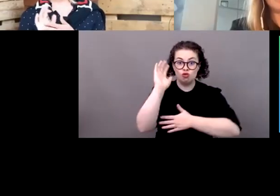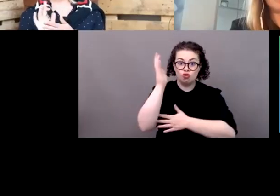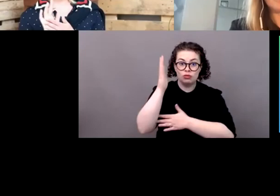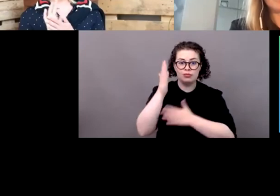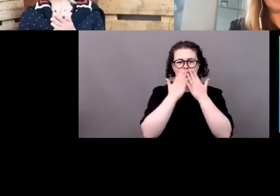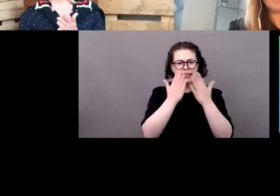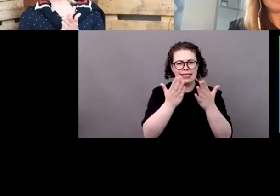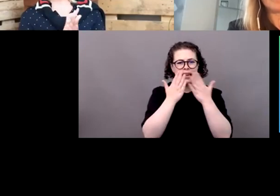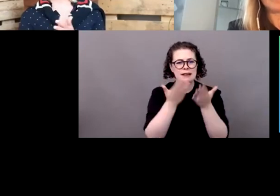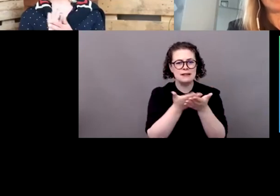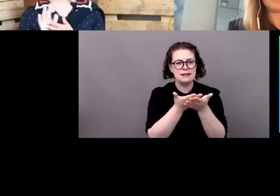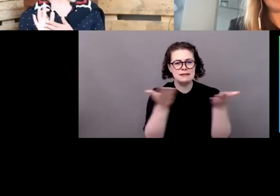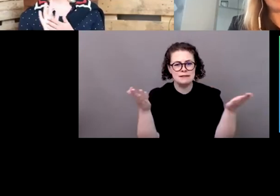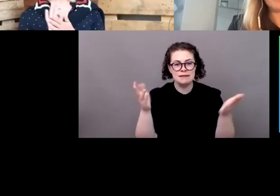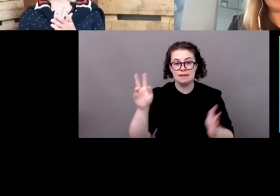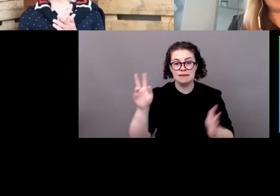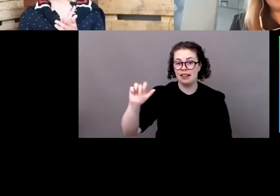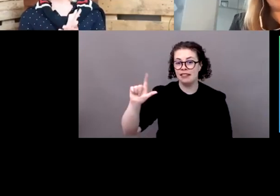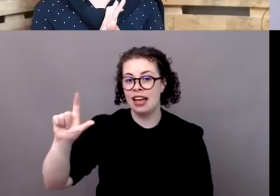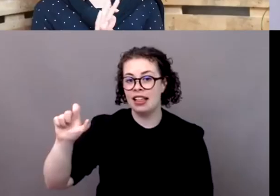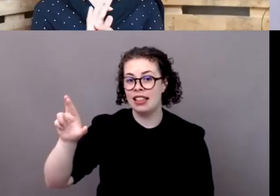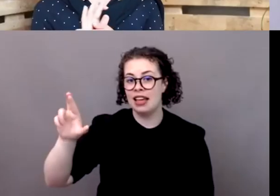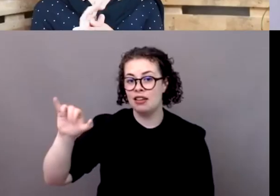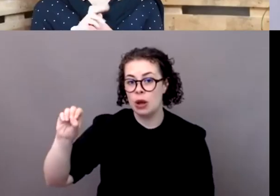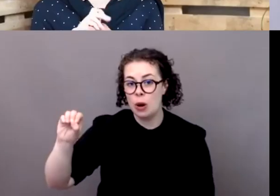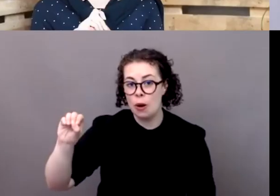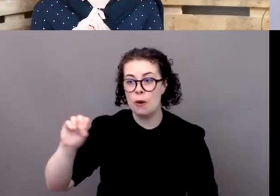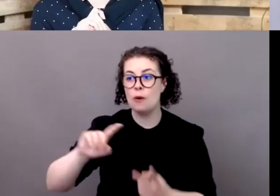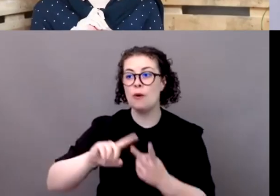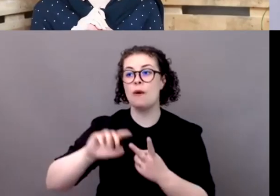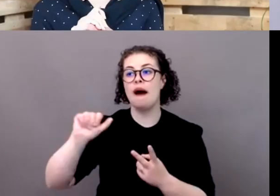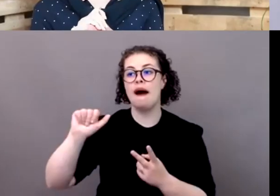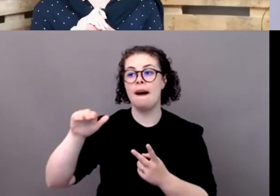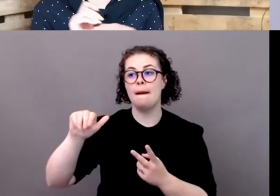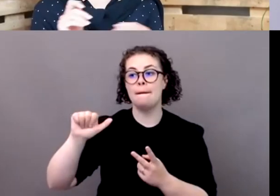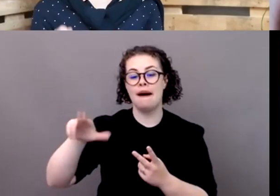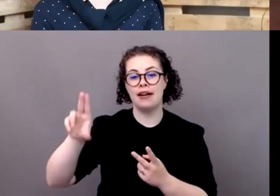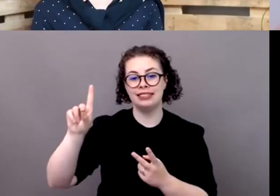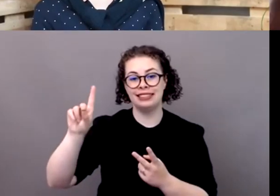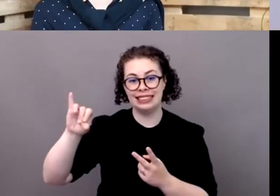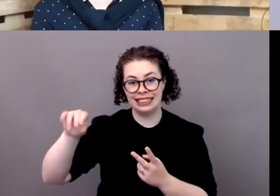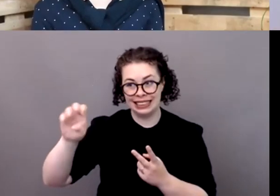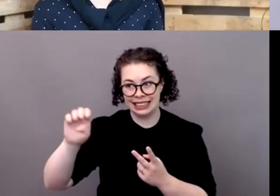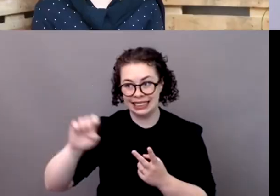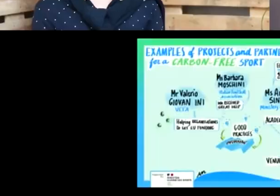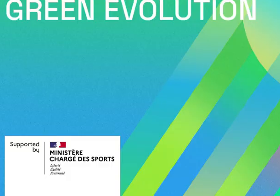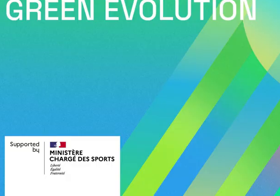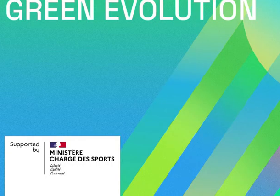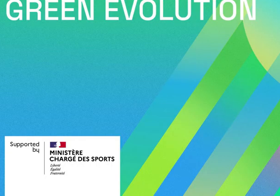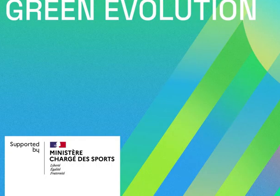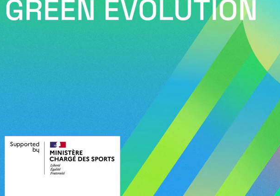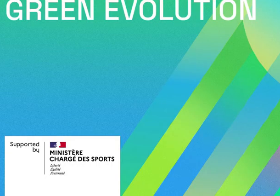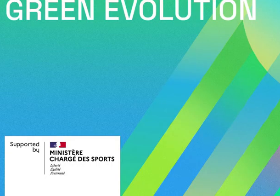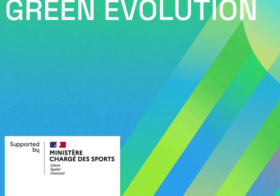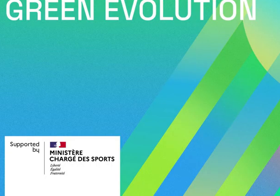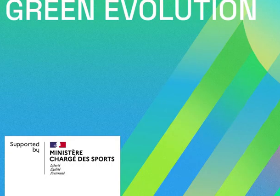you, Valerio, Barbara, Riikka, Amandine. Thanks to you.